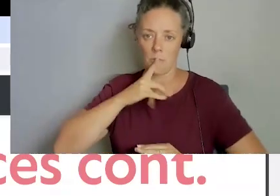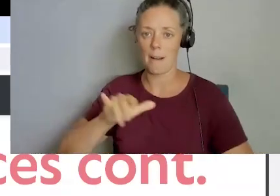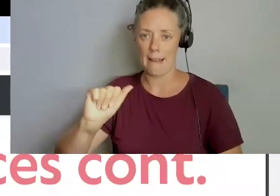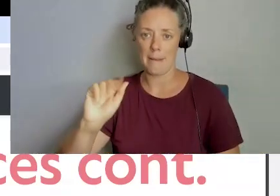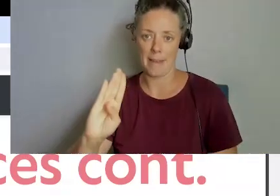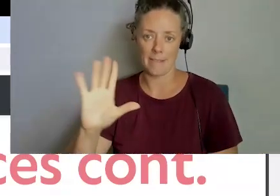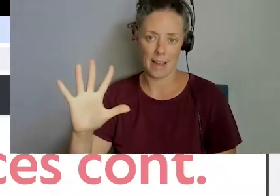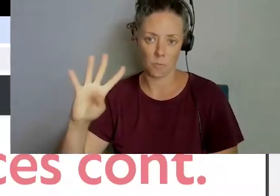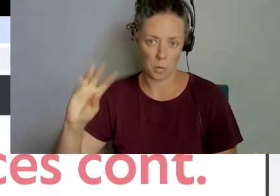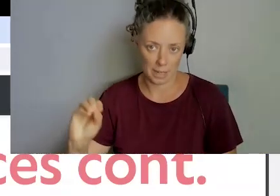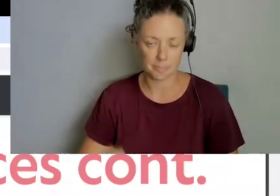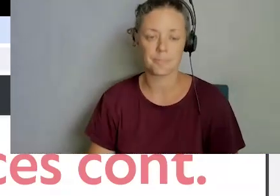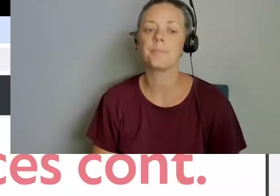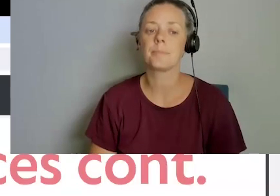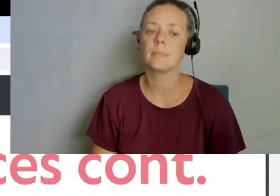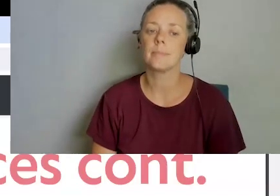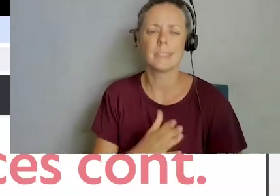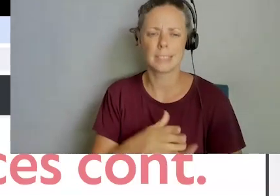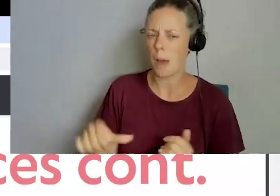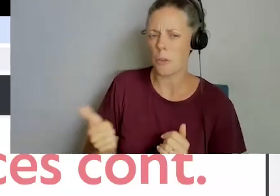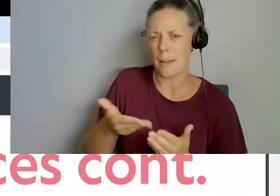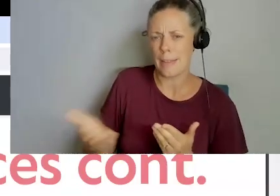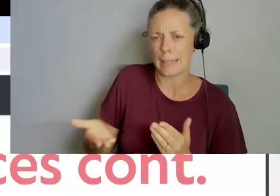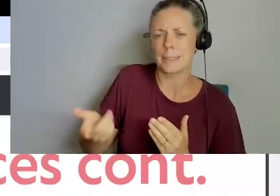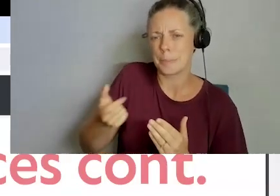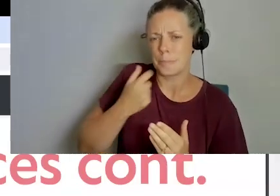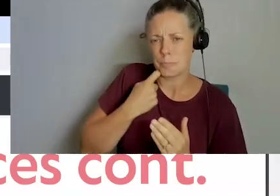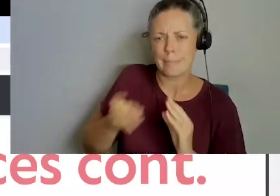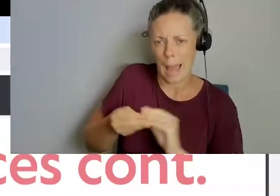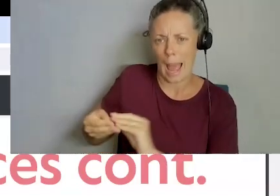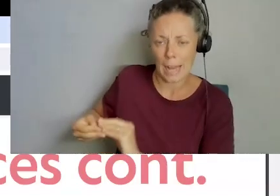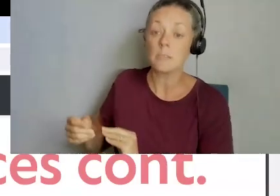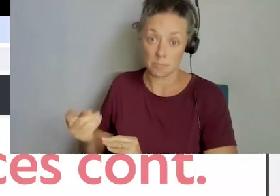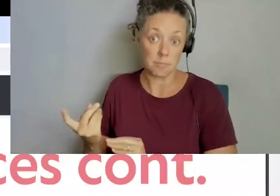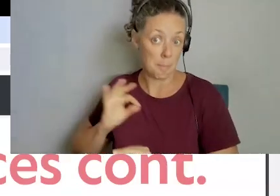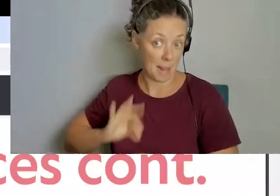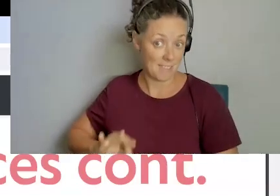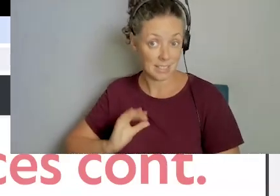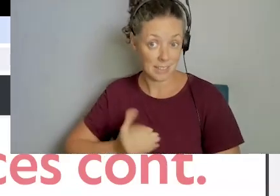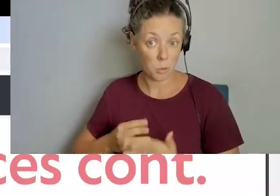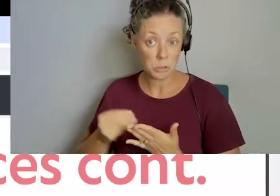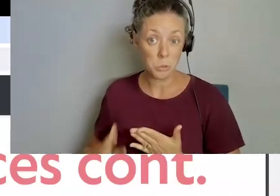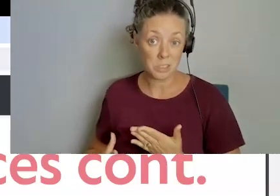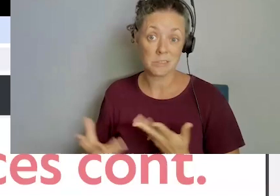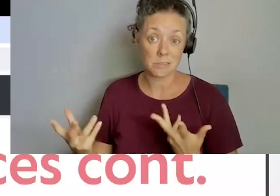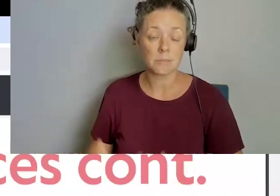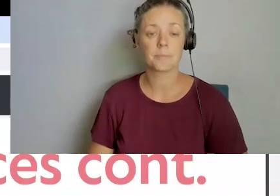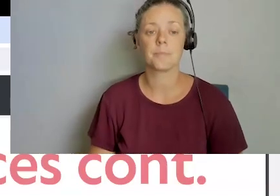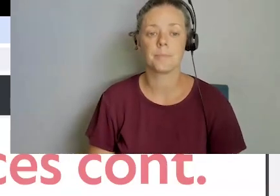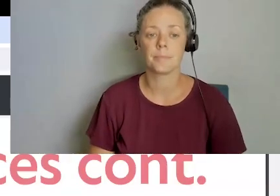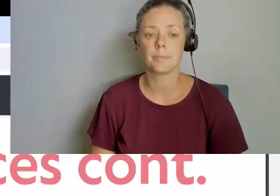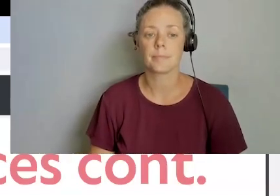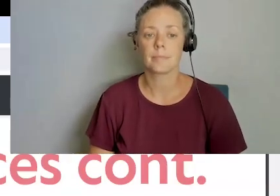other things that were added, which really benefit our students. So sometimes the